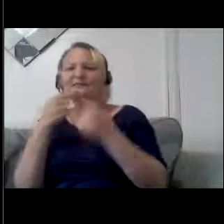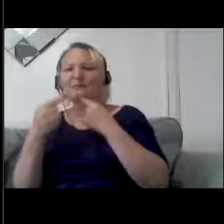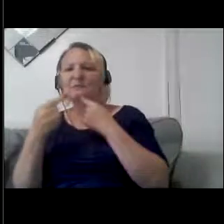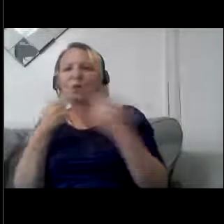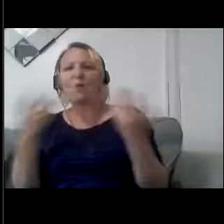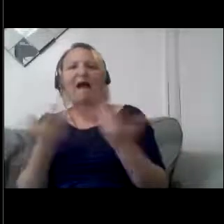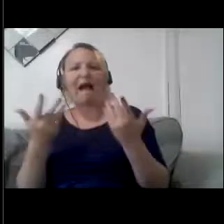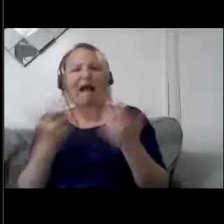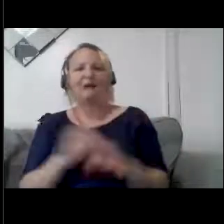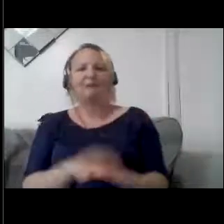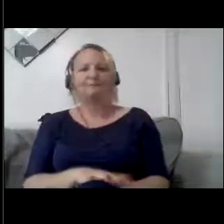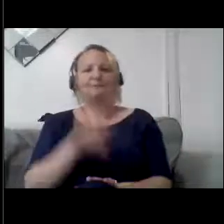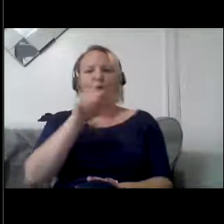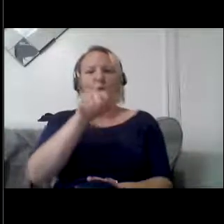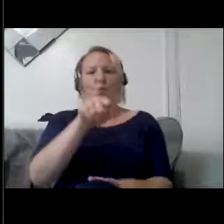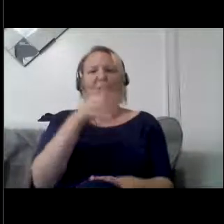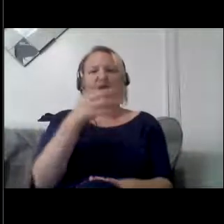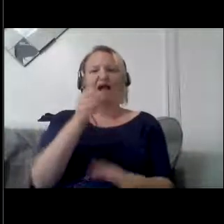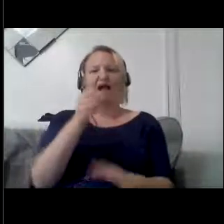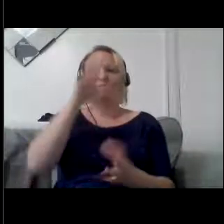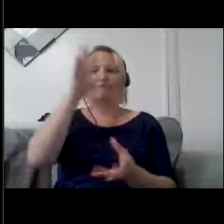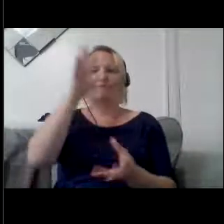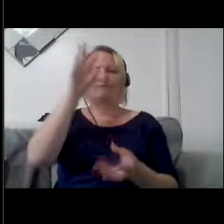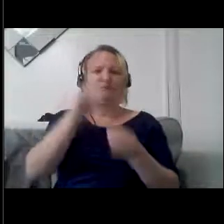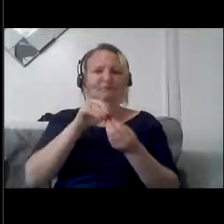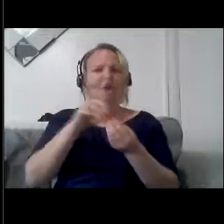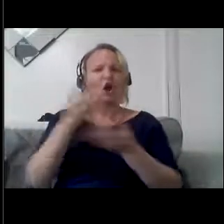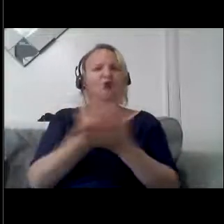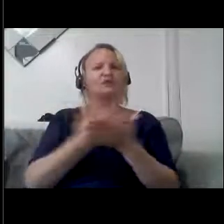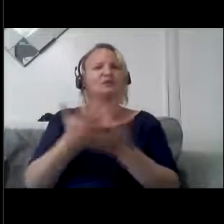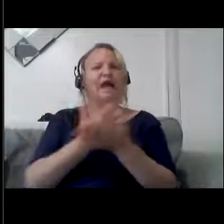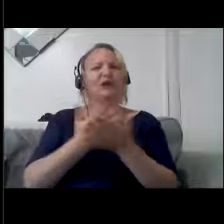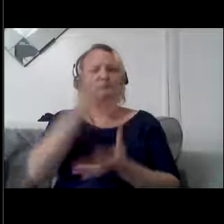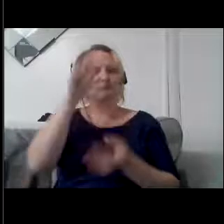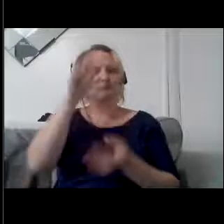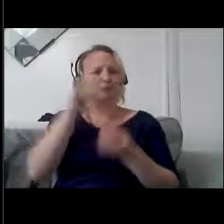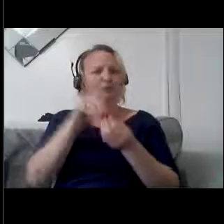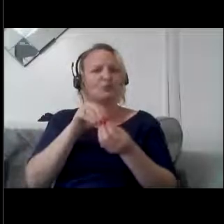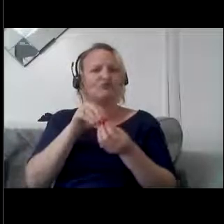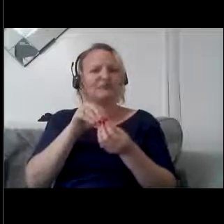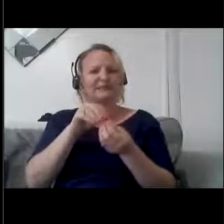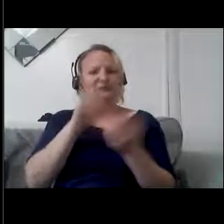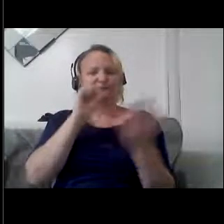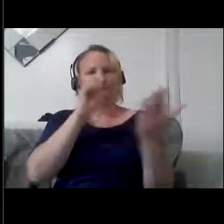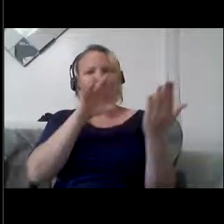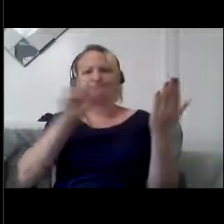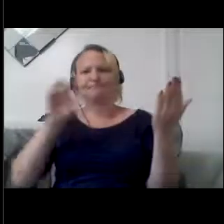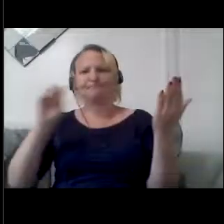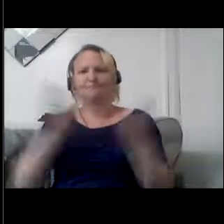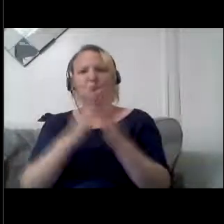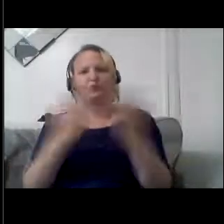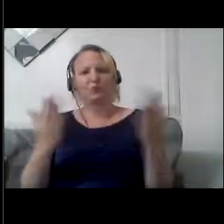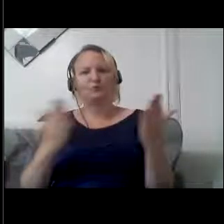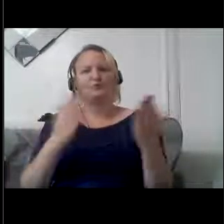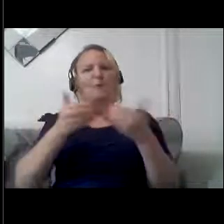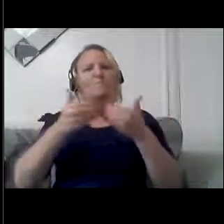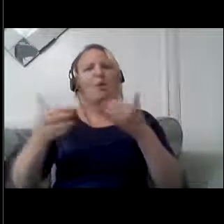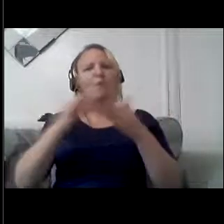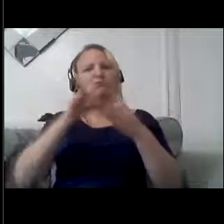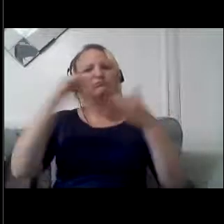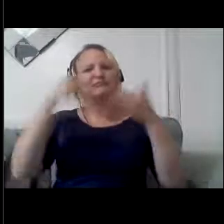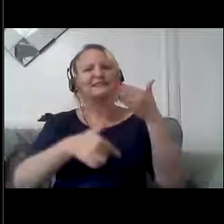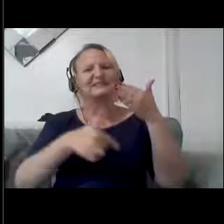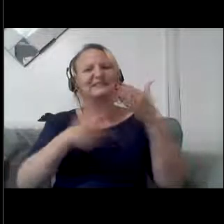overview of the information included in our consultation materials and directions on where to find out more detail in our technical